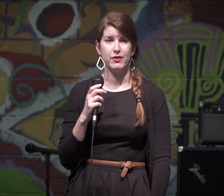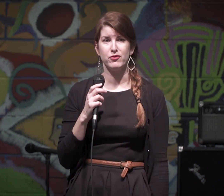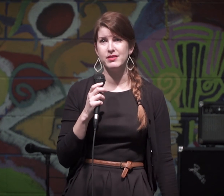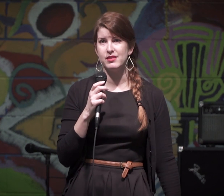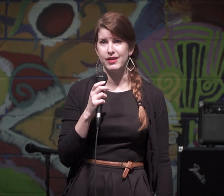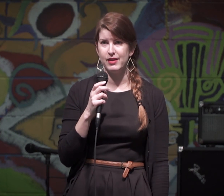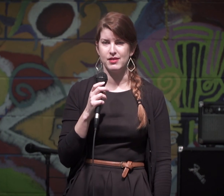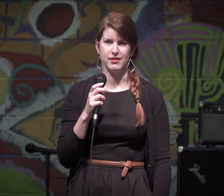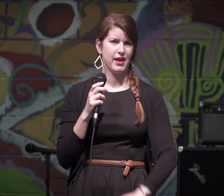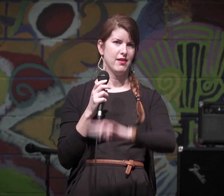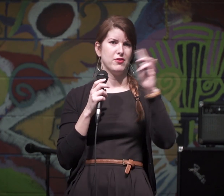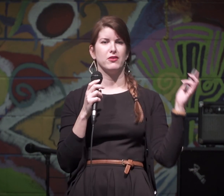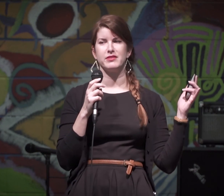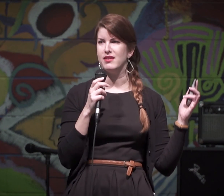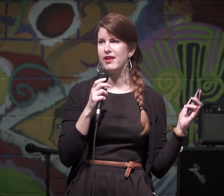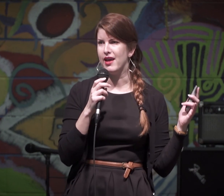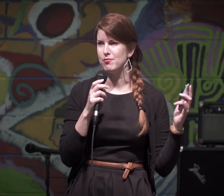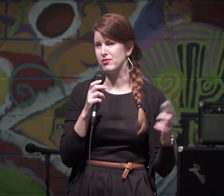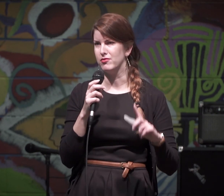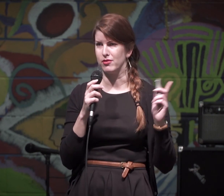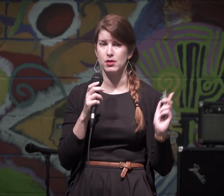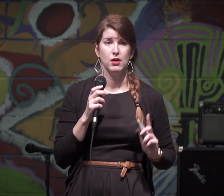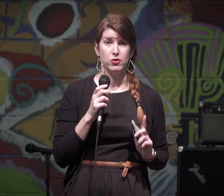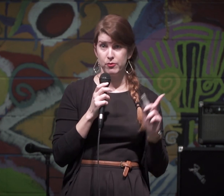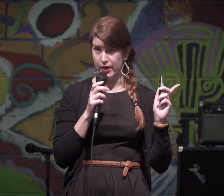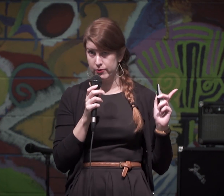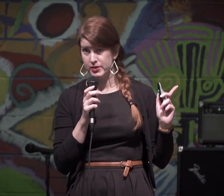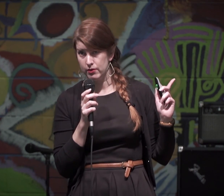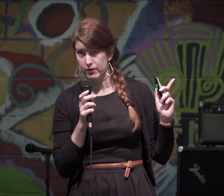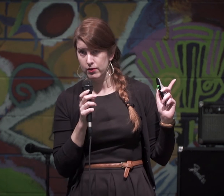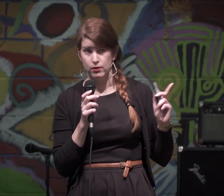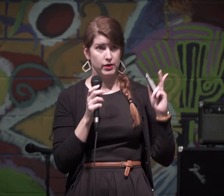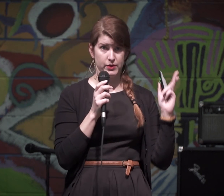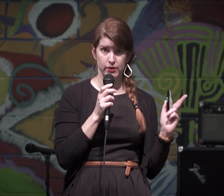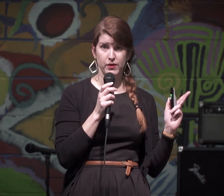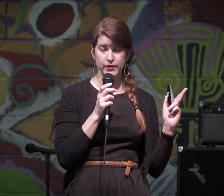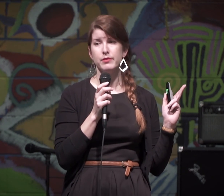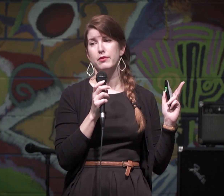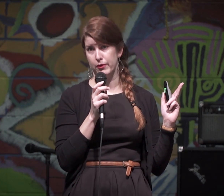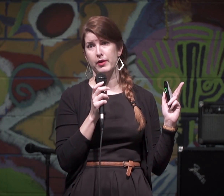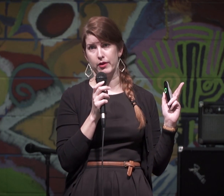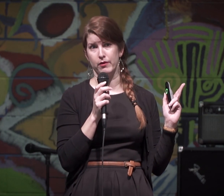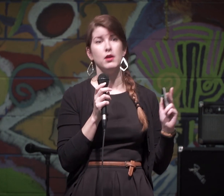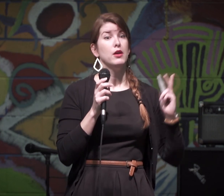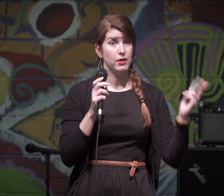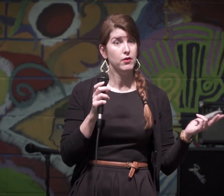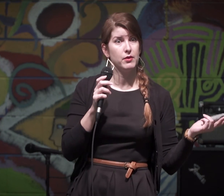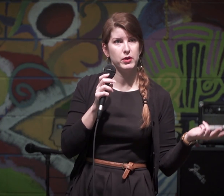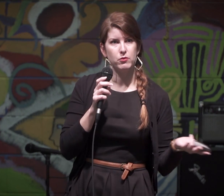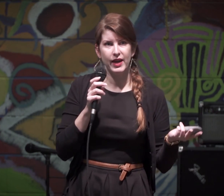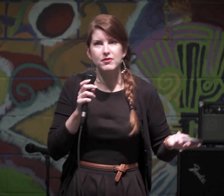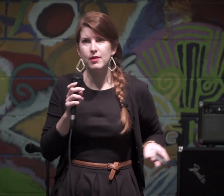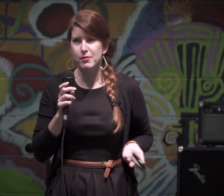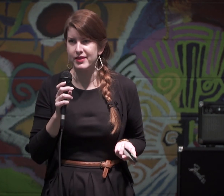know, I have friends these days that they have their dating app no-nos. You have a bathroom selfie? You have a duck face? No, thank you. You know,